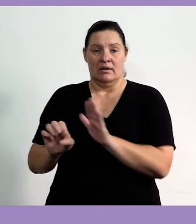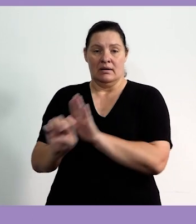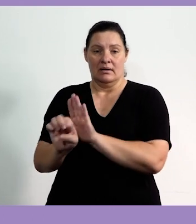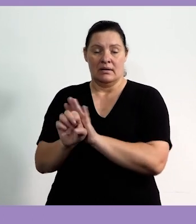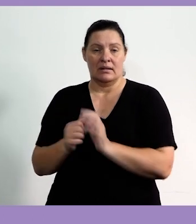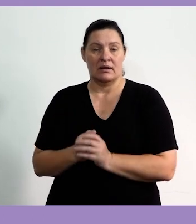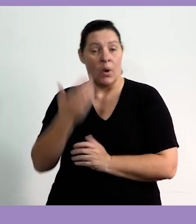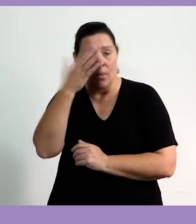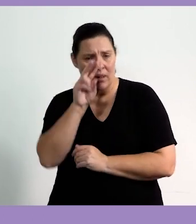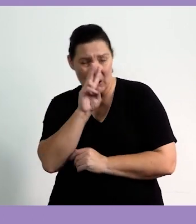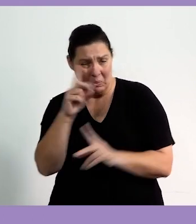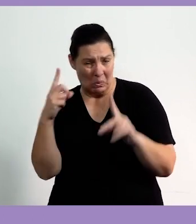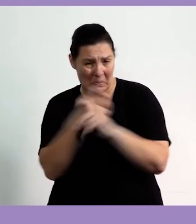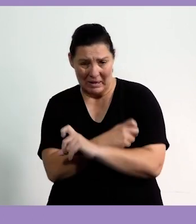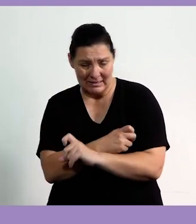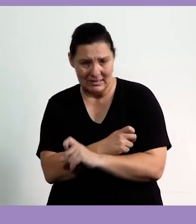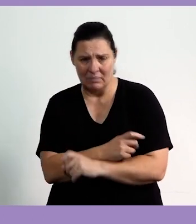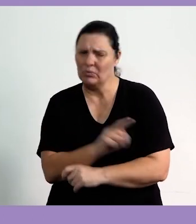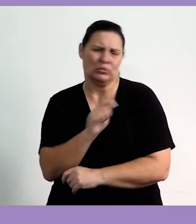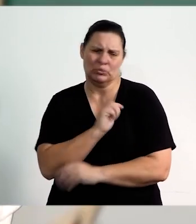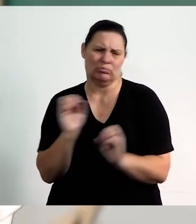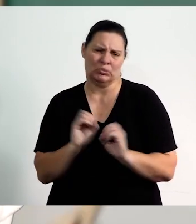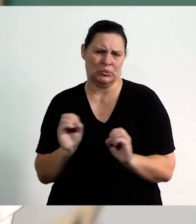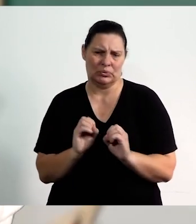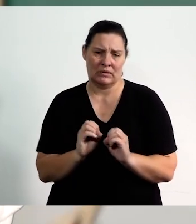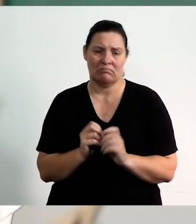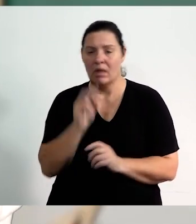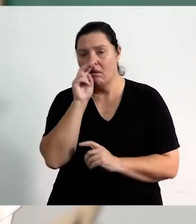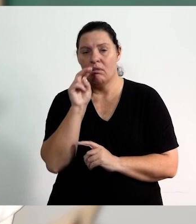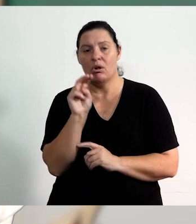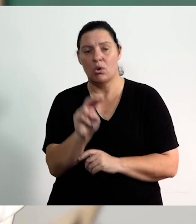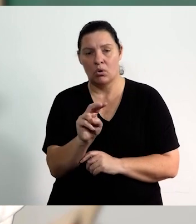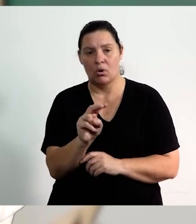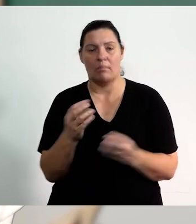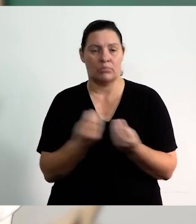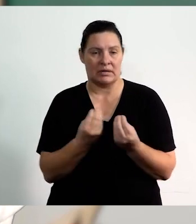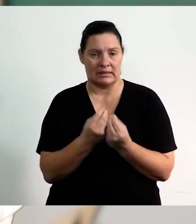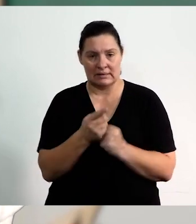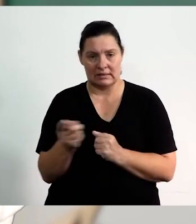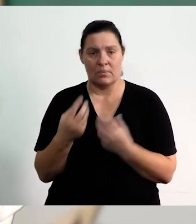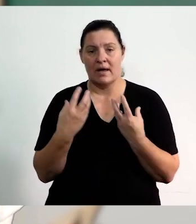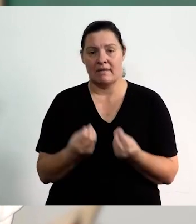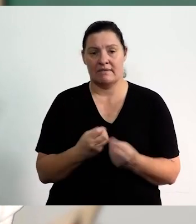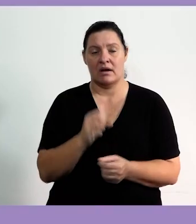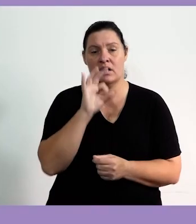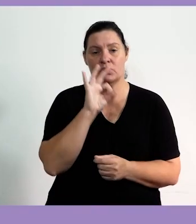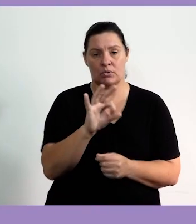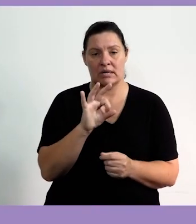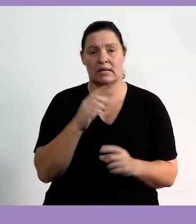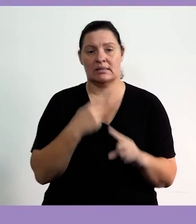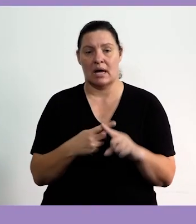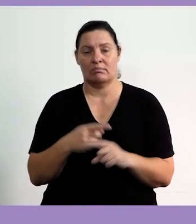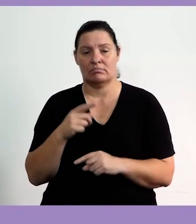Our next example, I know it looks complicated, but it really isn't. Let's look at the products. We